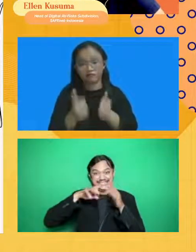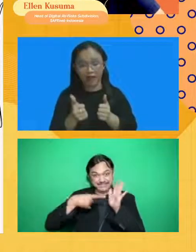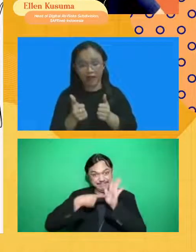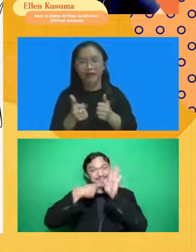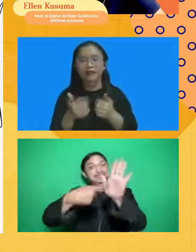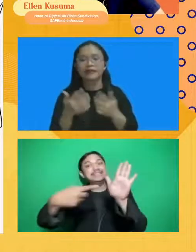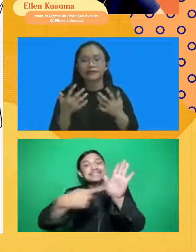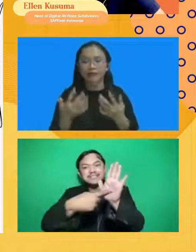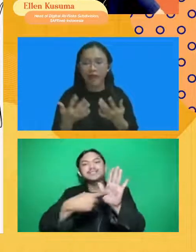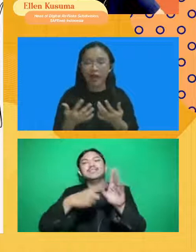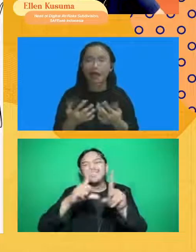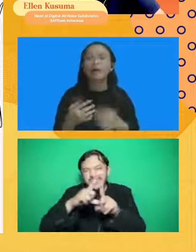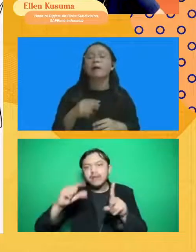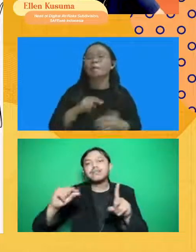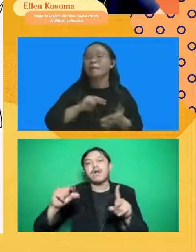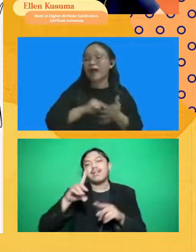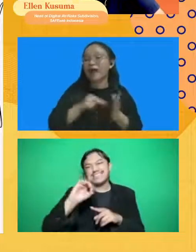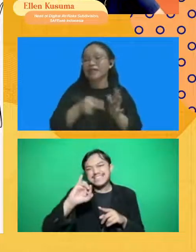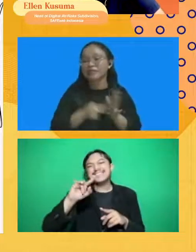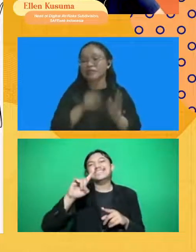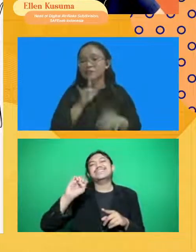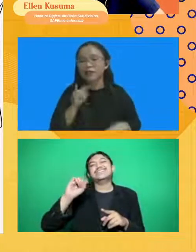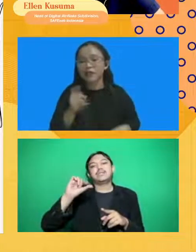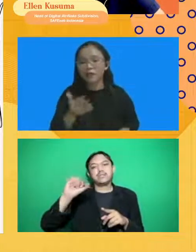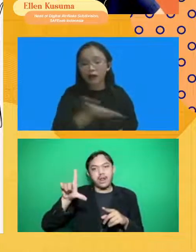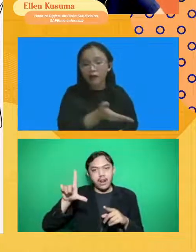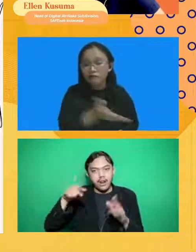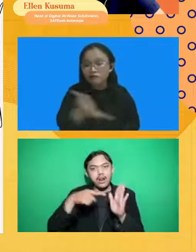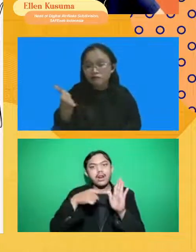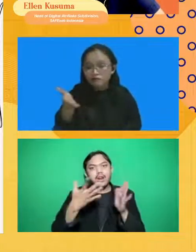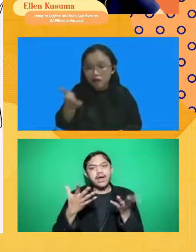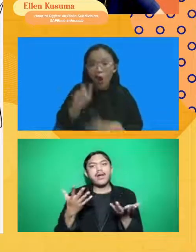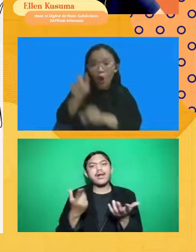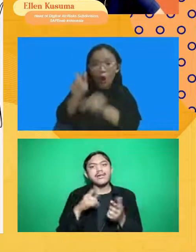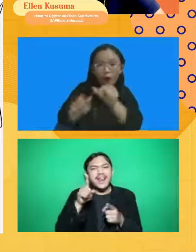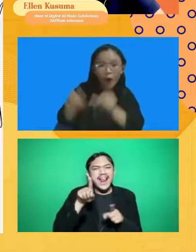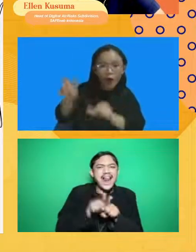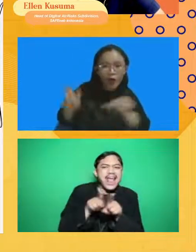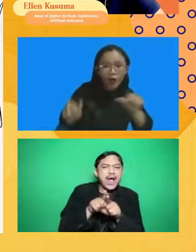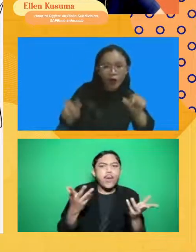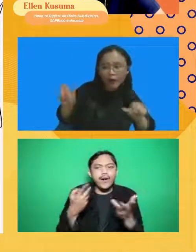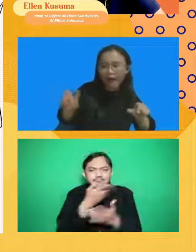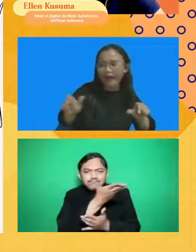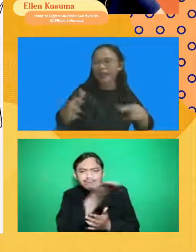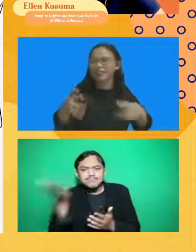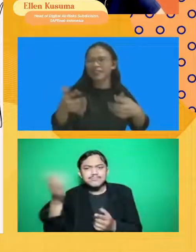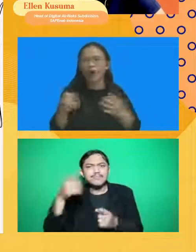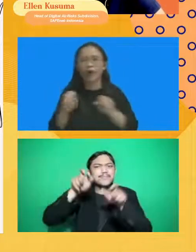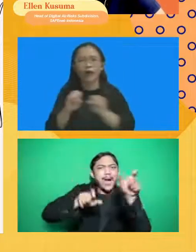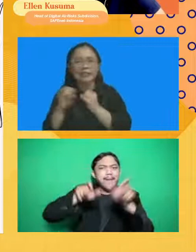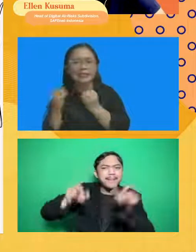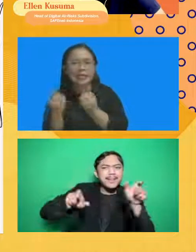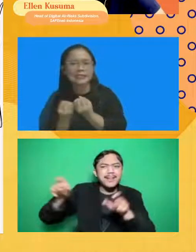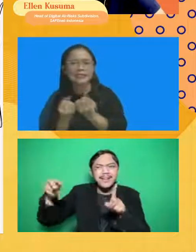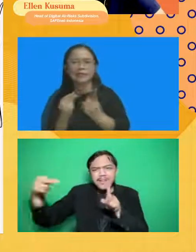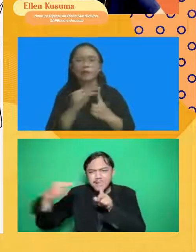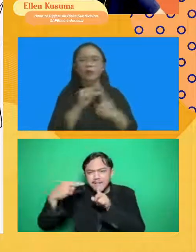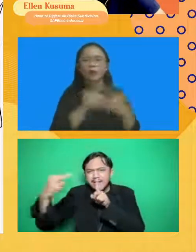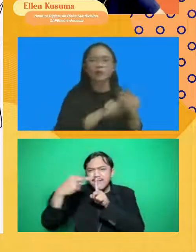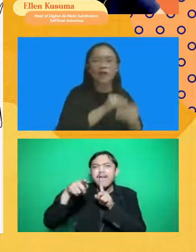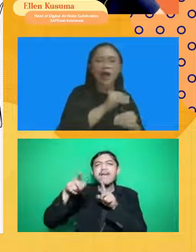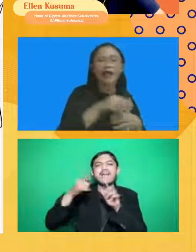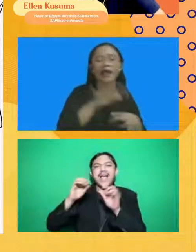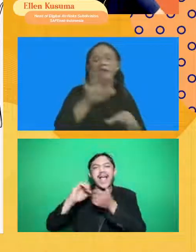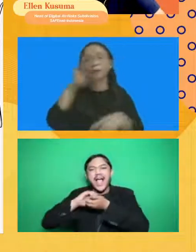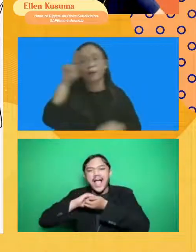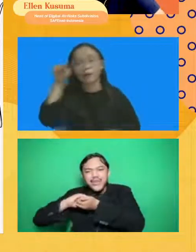also means some people, or maybe an institution or a company or a state, could access or